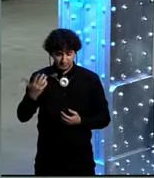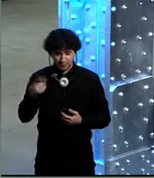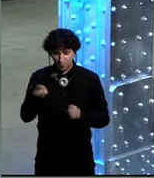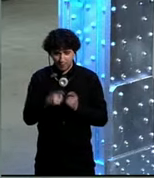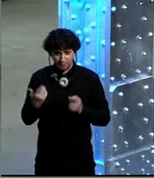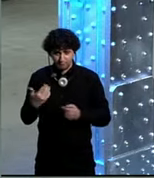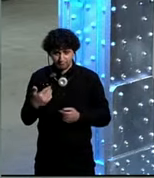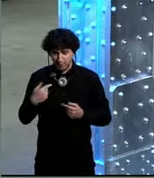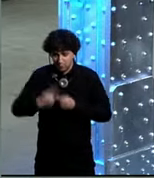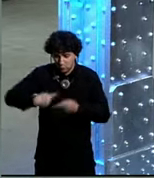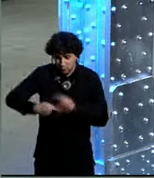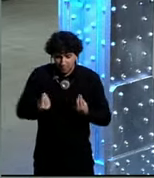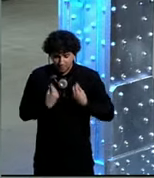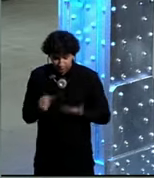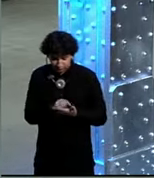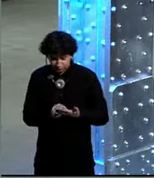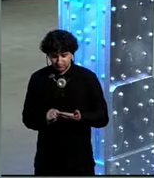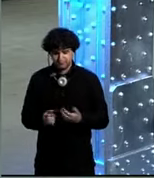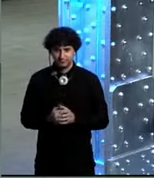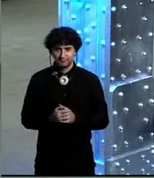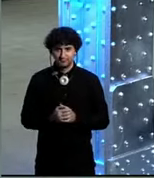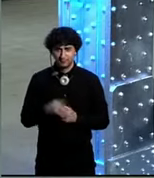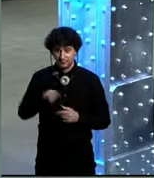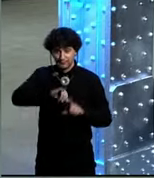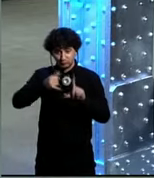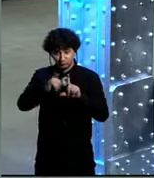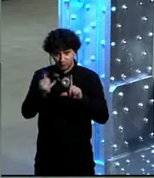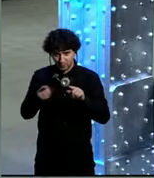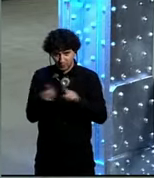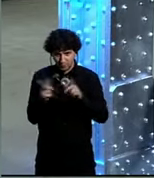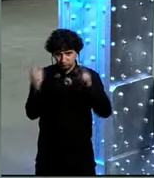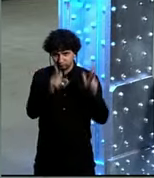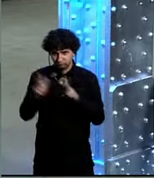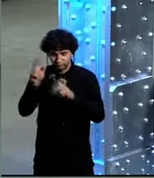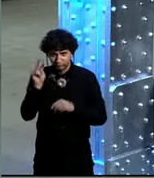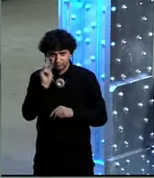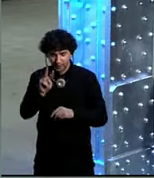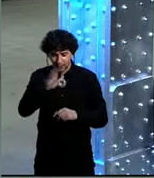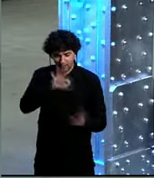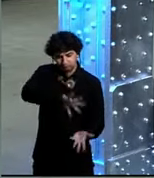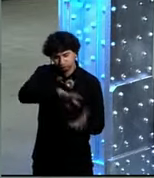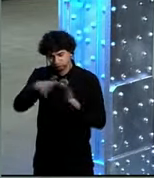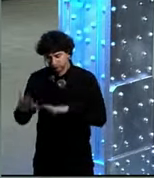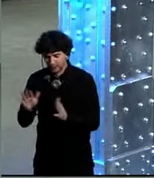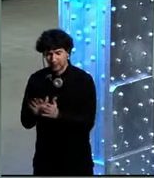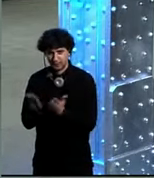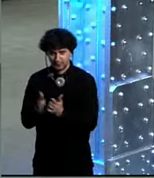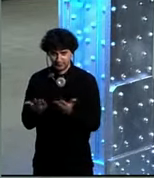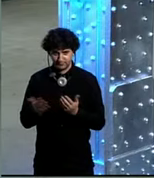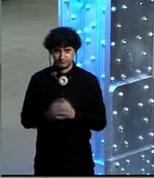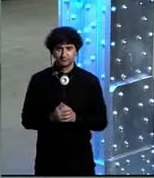was made into a YouTube series of videos that now has been made into a book. Inception.